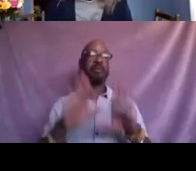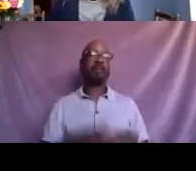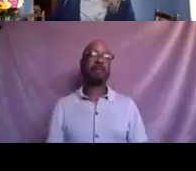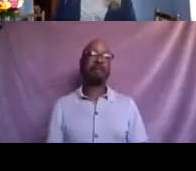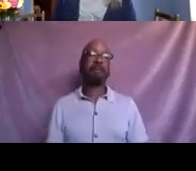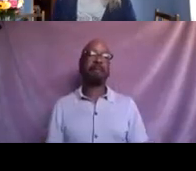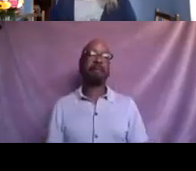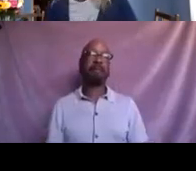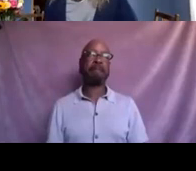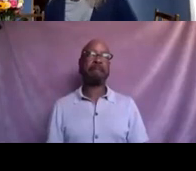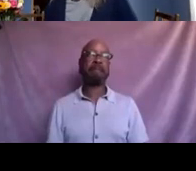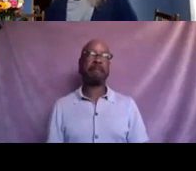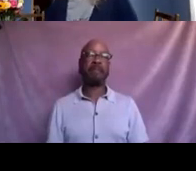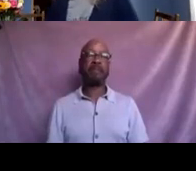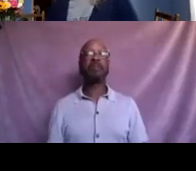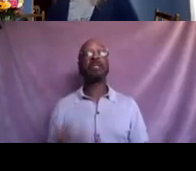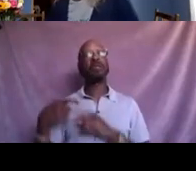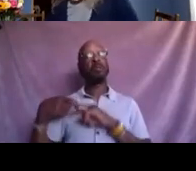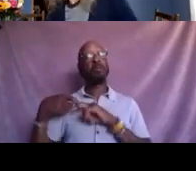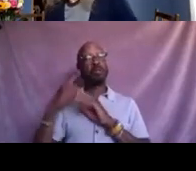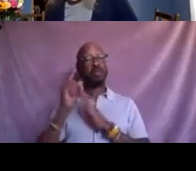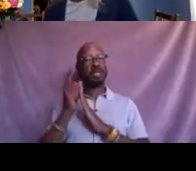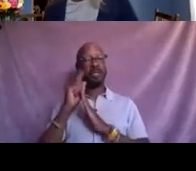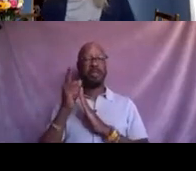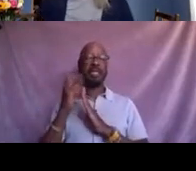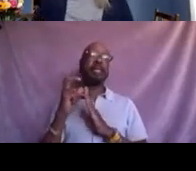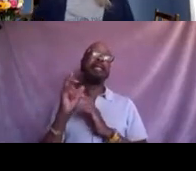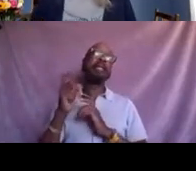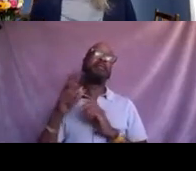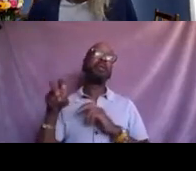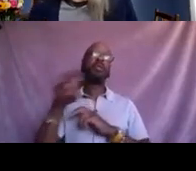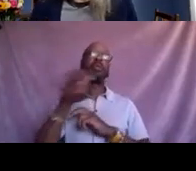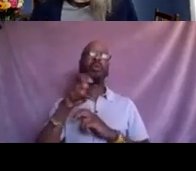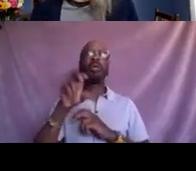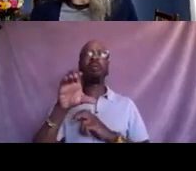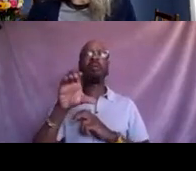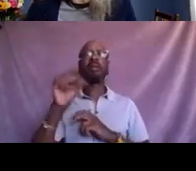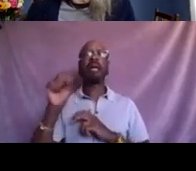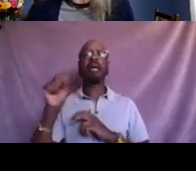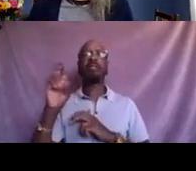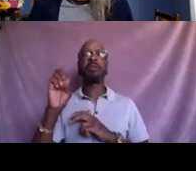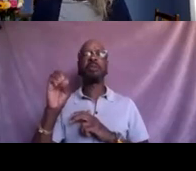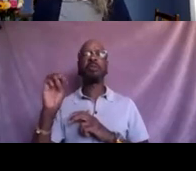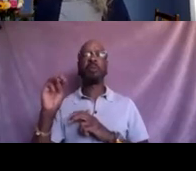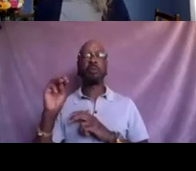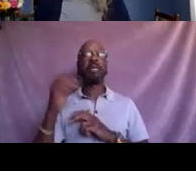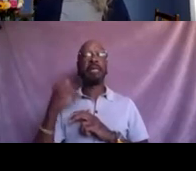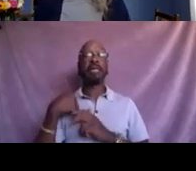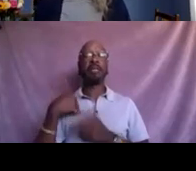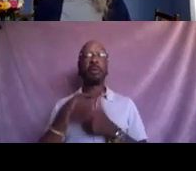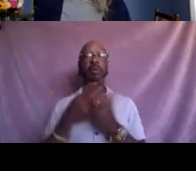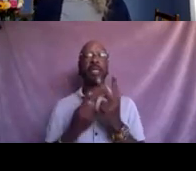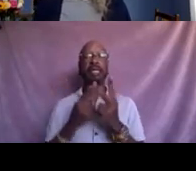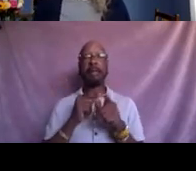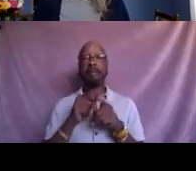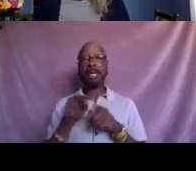So I want to pause here for a second to give you kind of a tour of Classroom. Classroom has three main spaces.